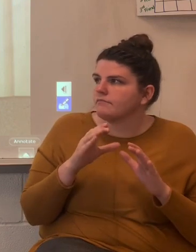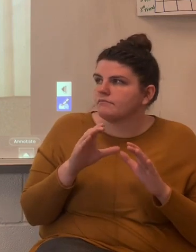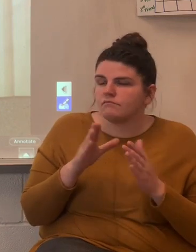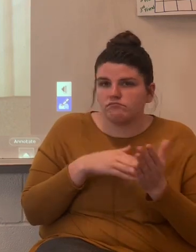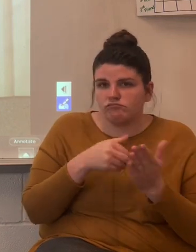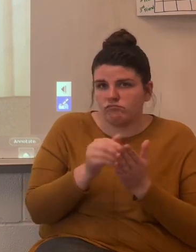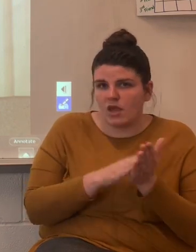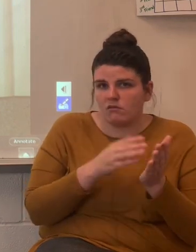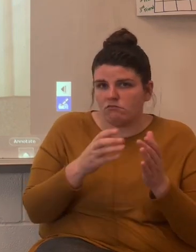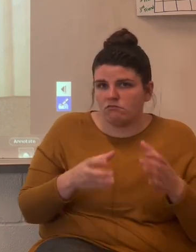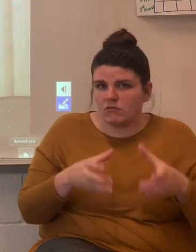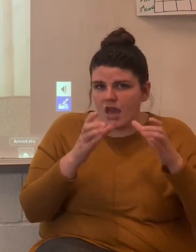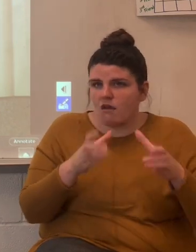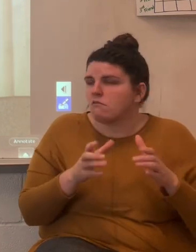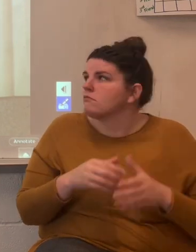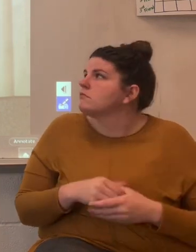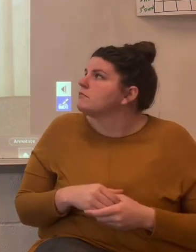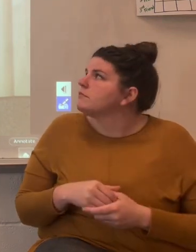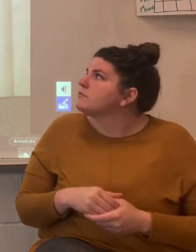All right,